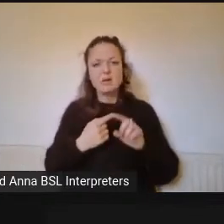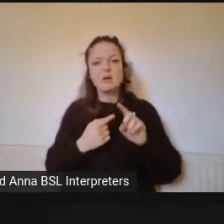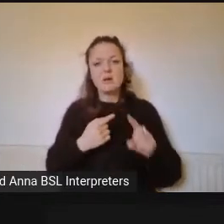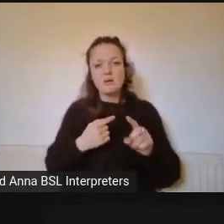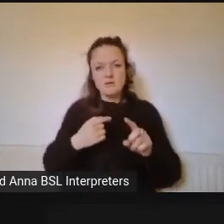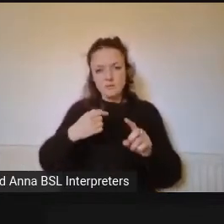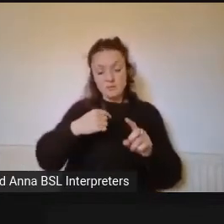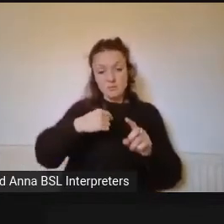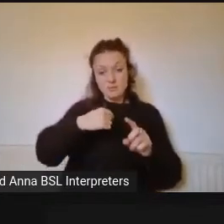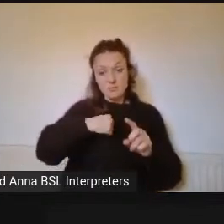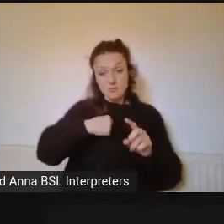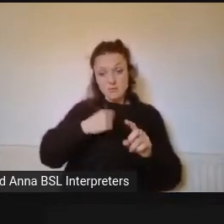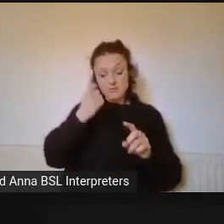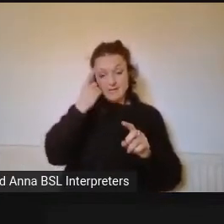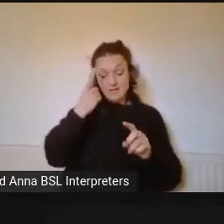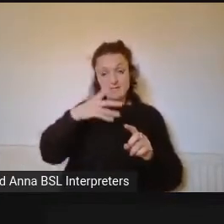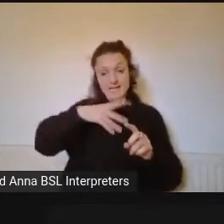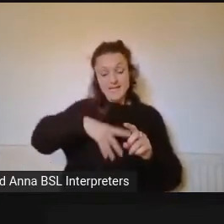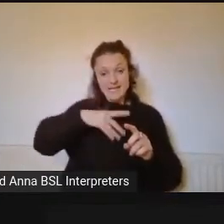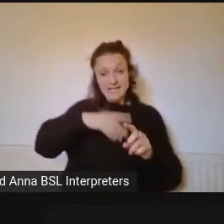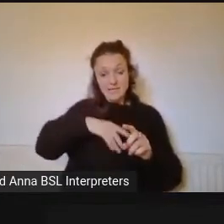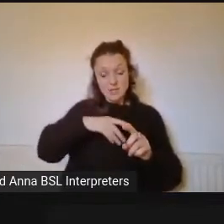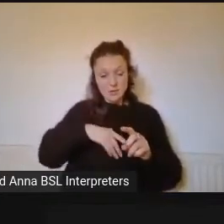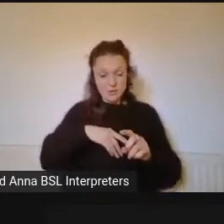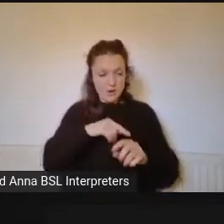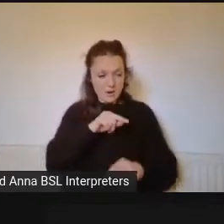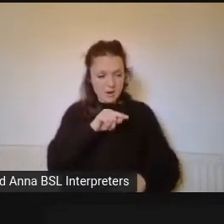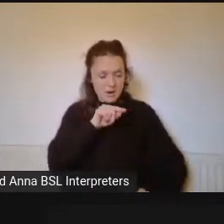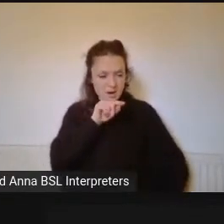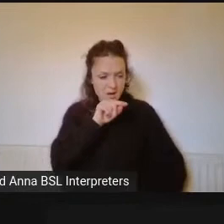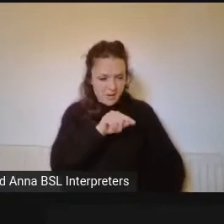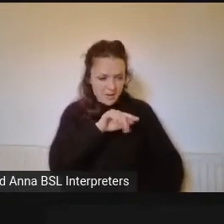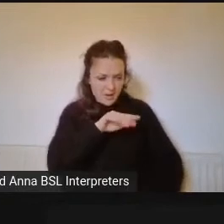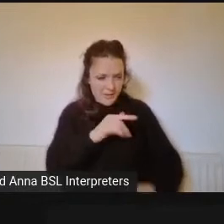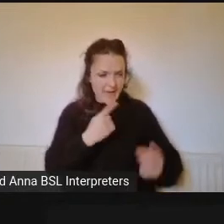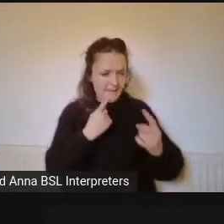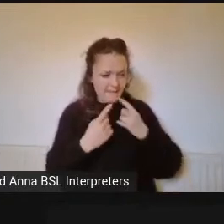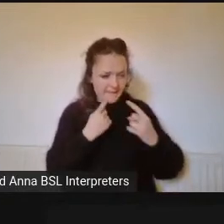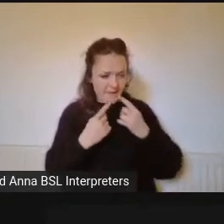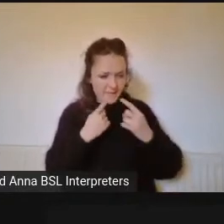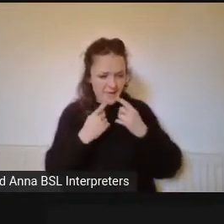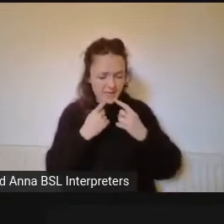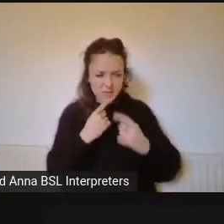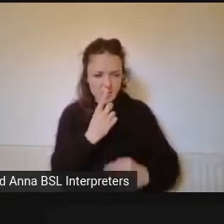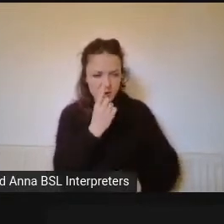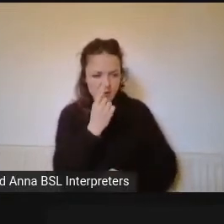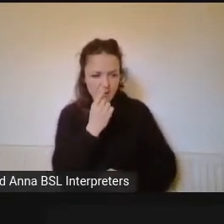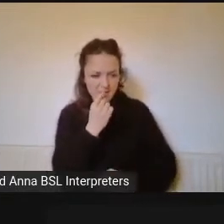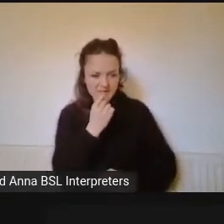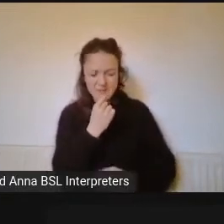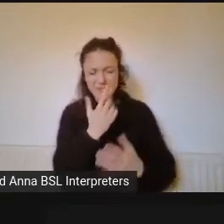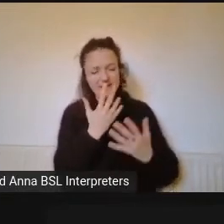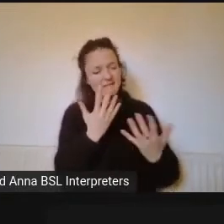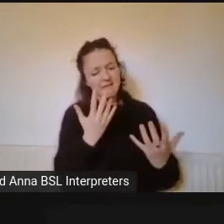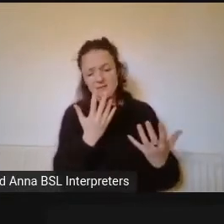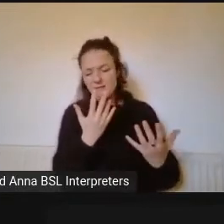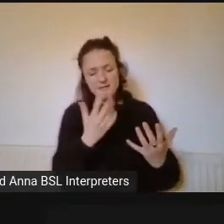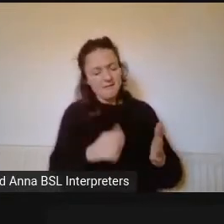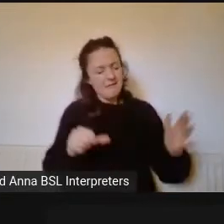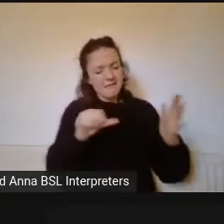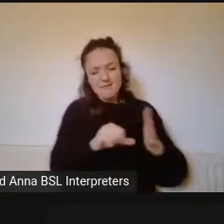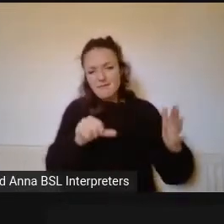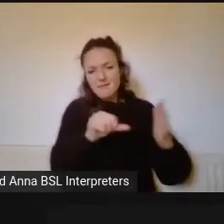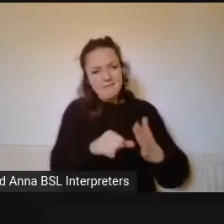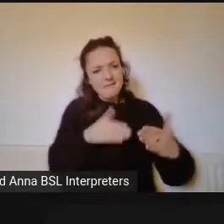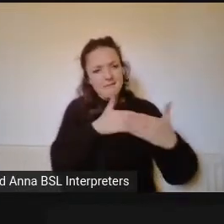paying attention to what was there was probably a futile task, I actually started to look